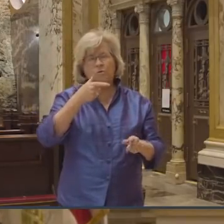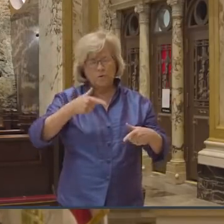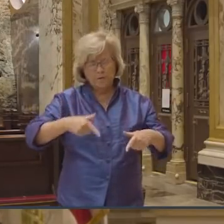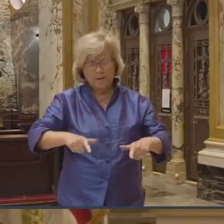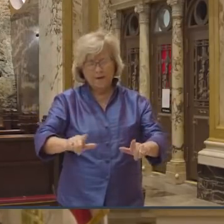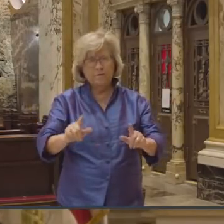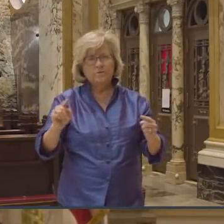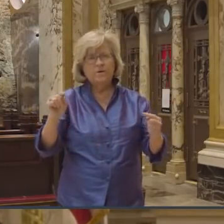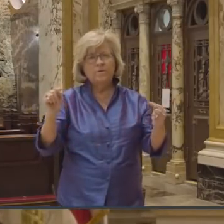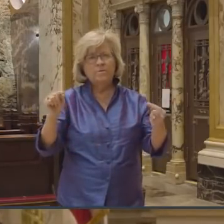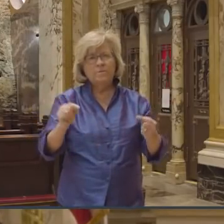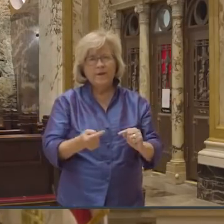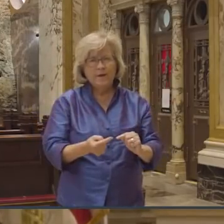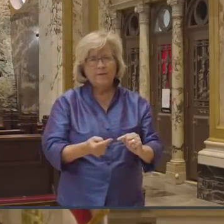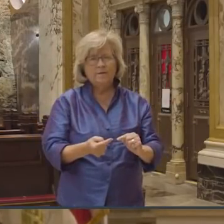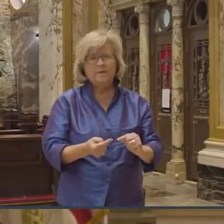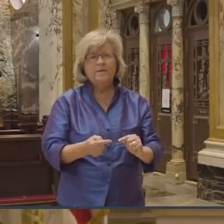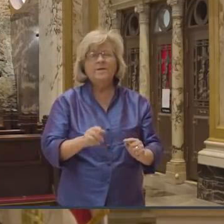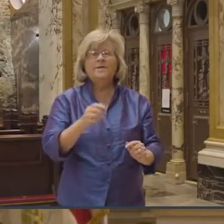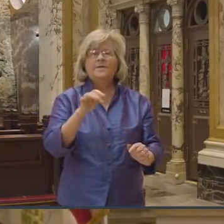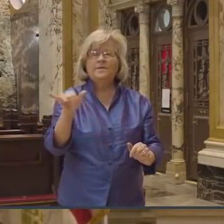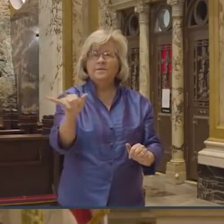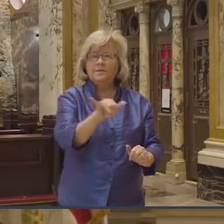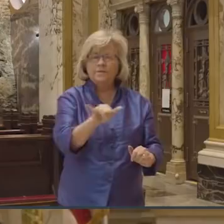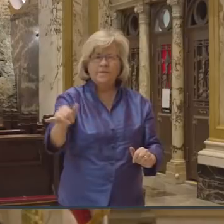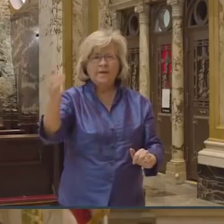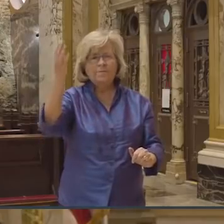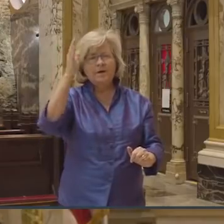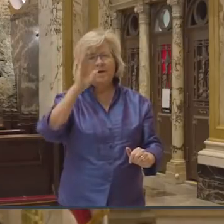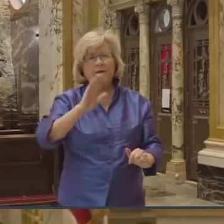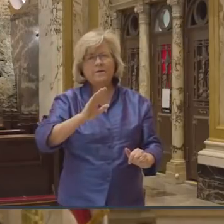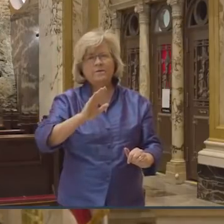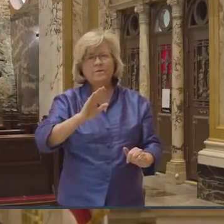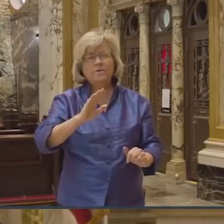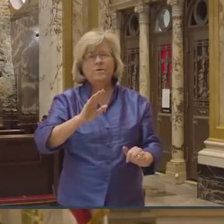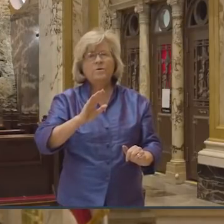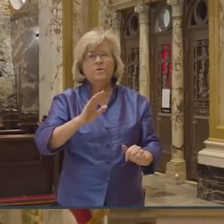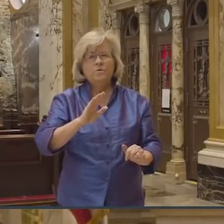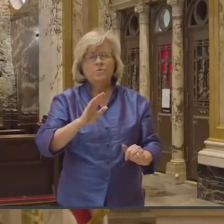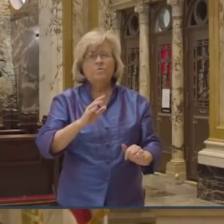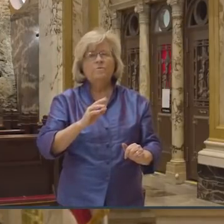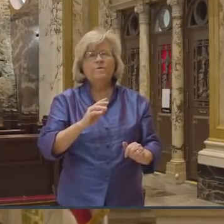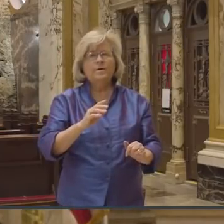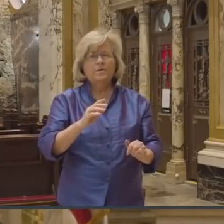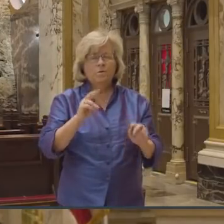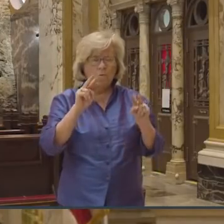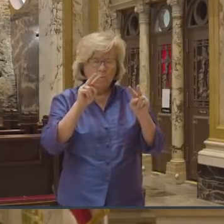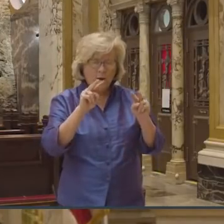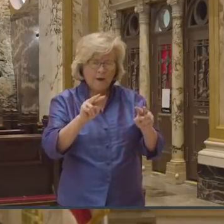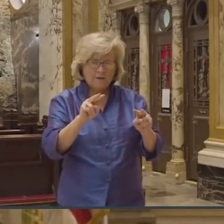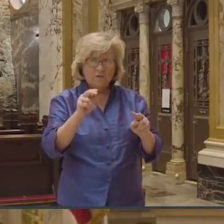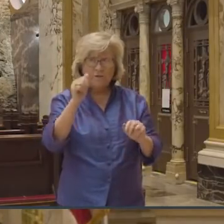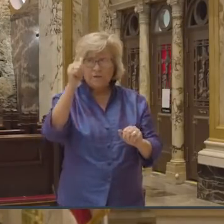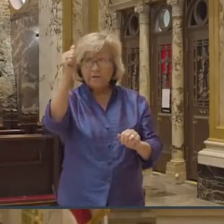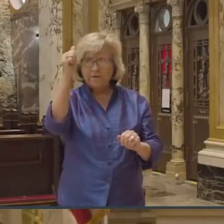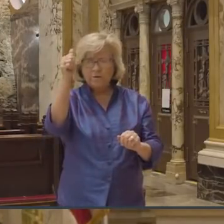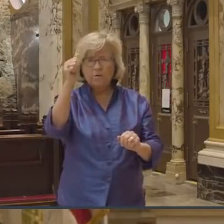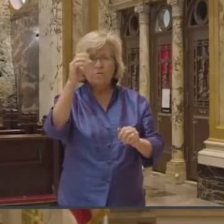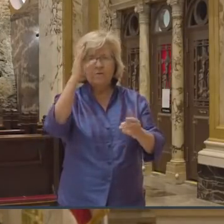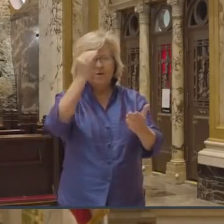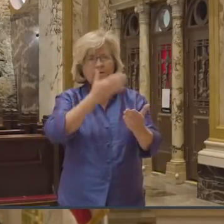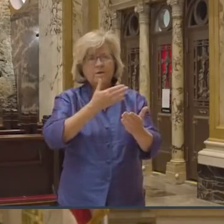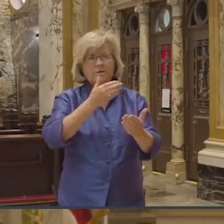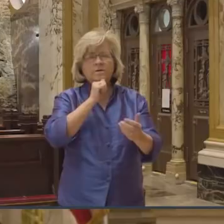pain is the same God who knew the pain of watching his own son suffer and die on the